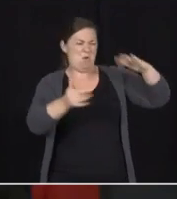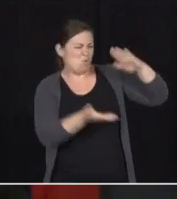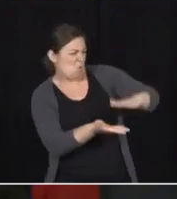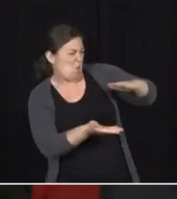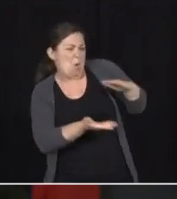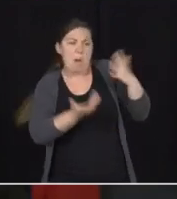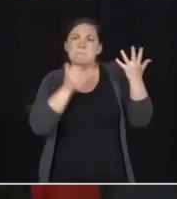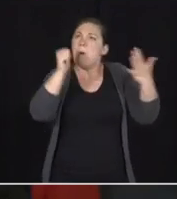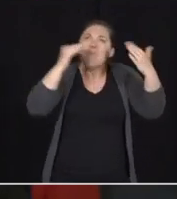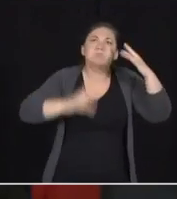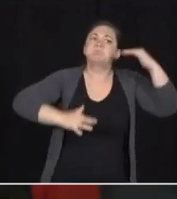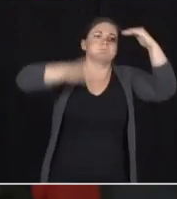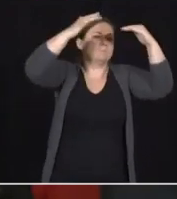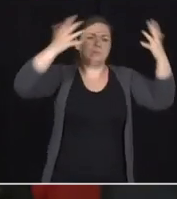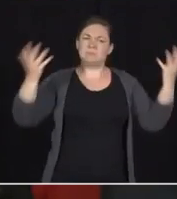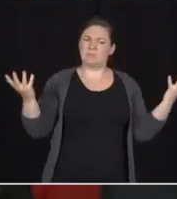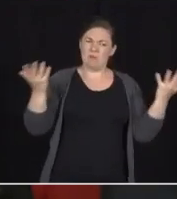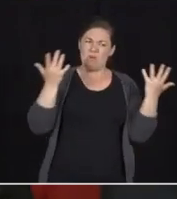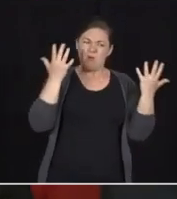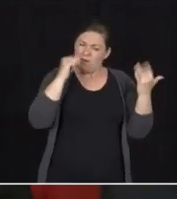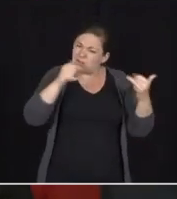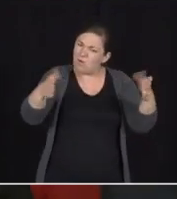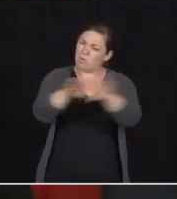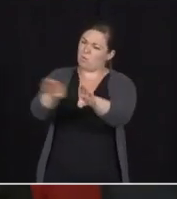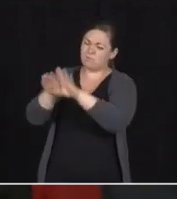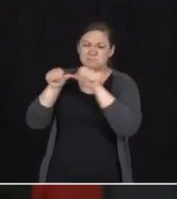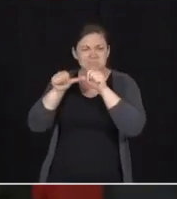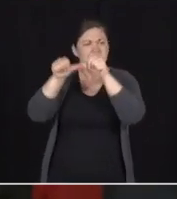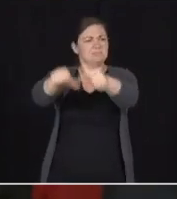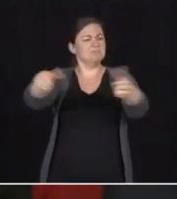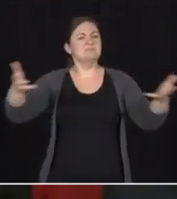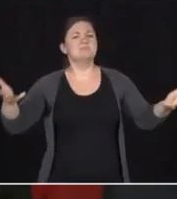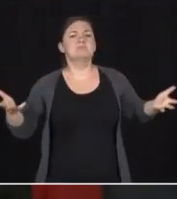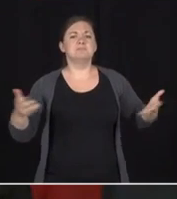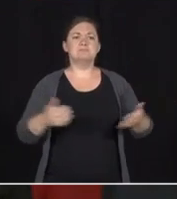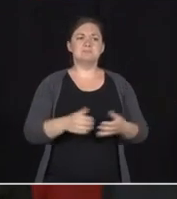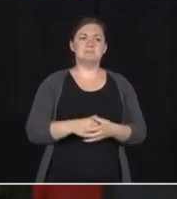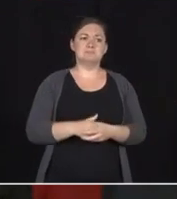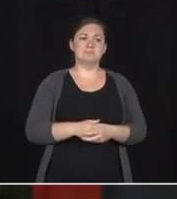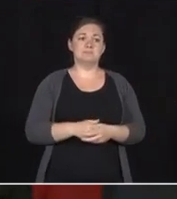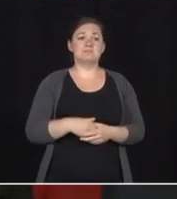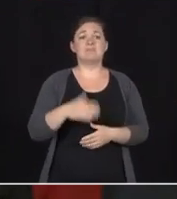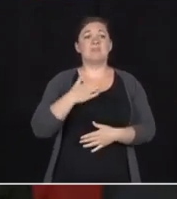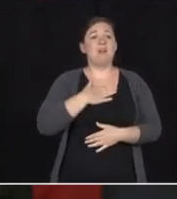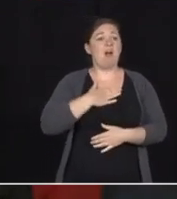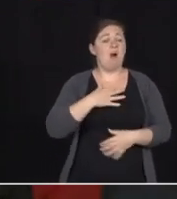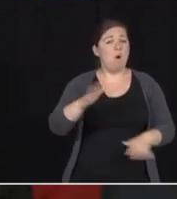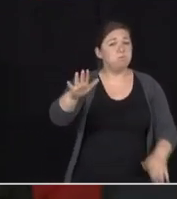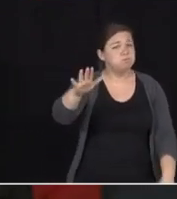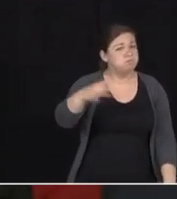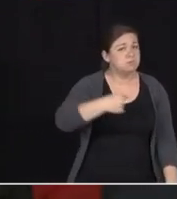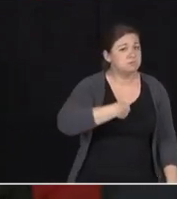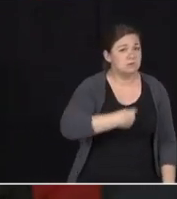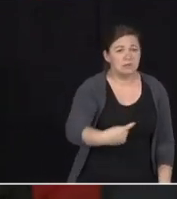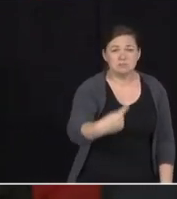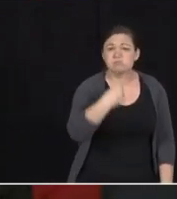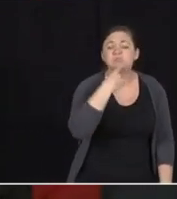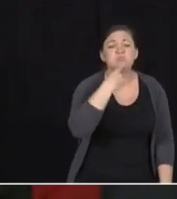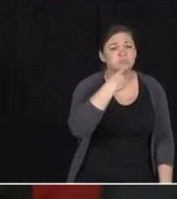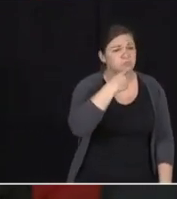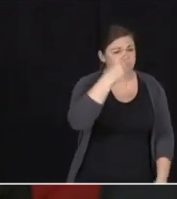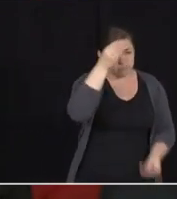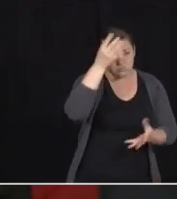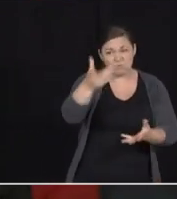not? Well, first of all, Travis, I'm disappointed, to say the least, with everyone that showed up